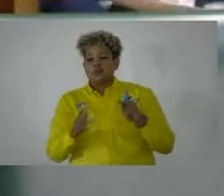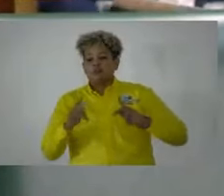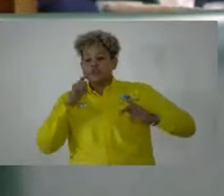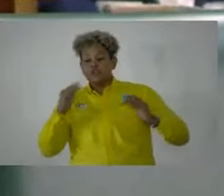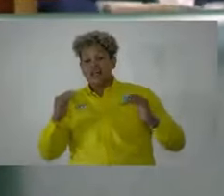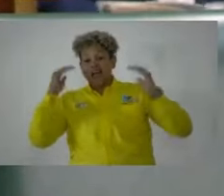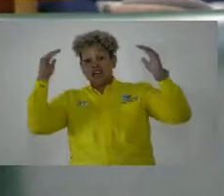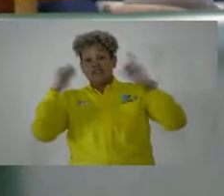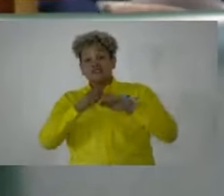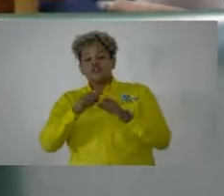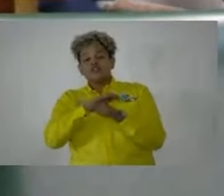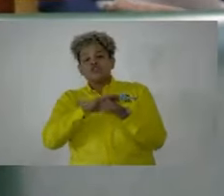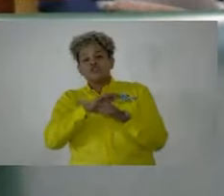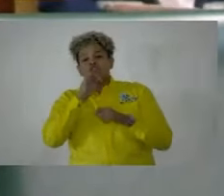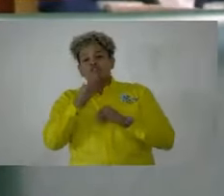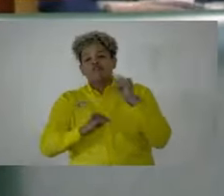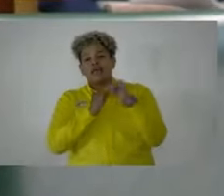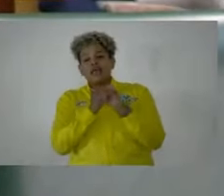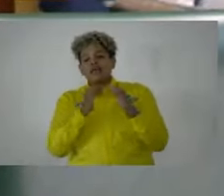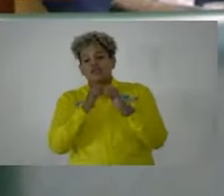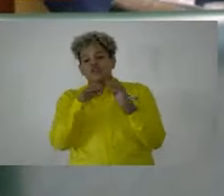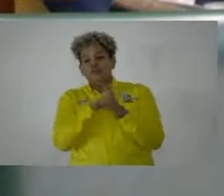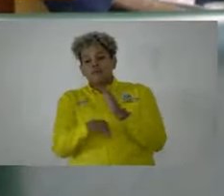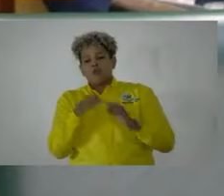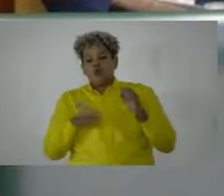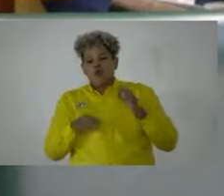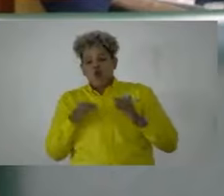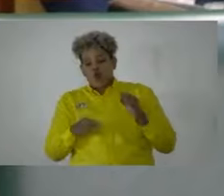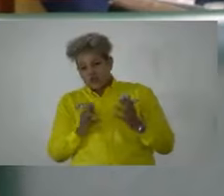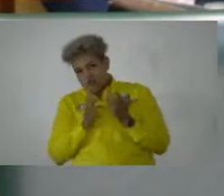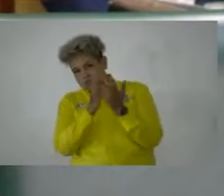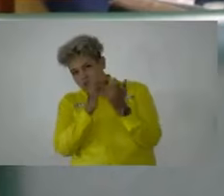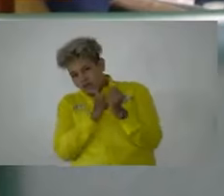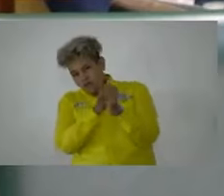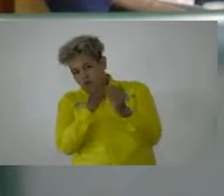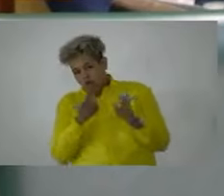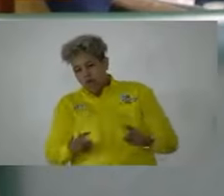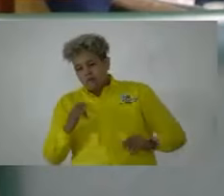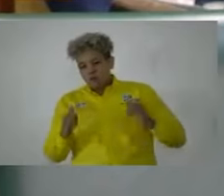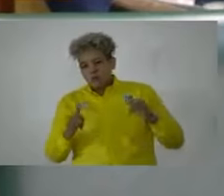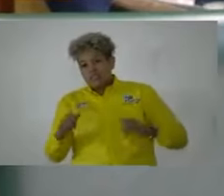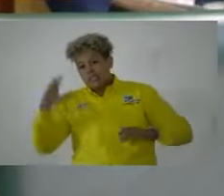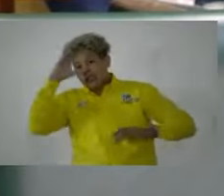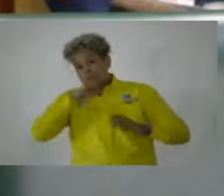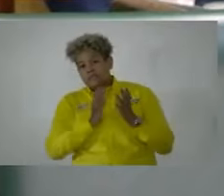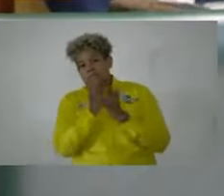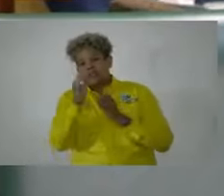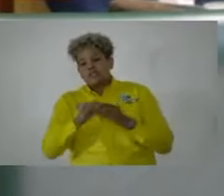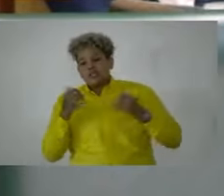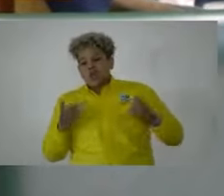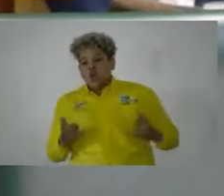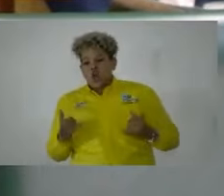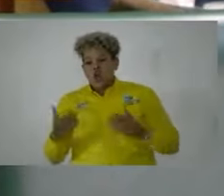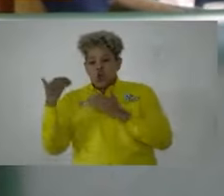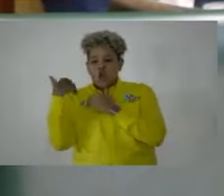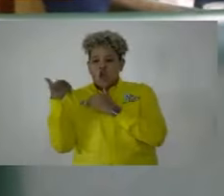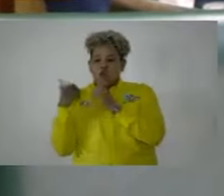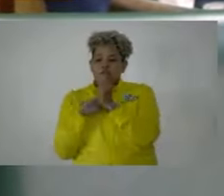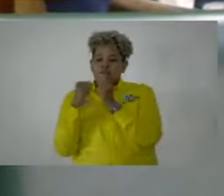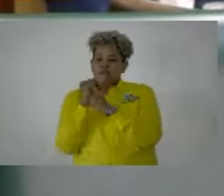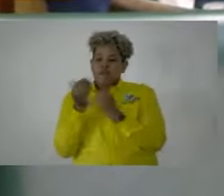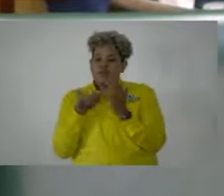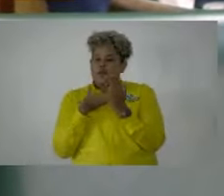to the jurisdiction of the International Criminal Court, which is a missing element in the current accountability